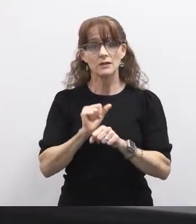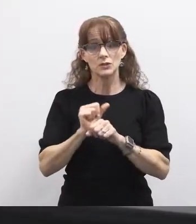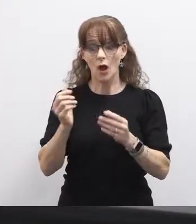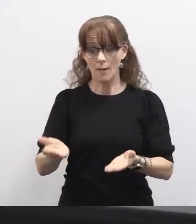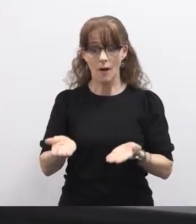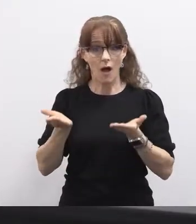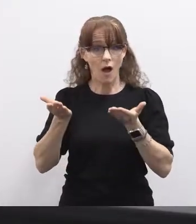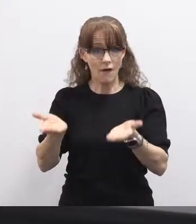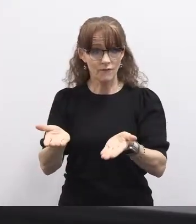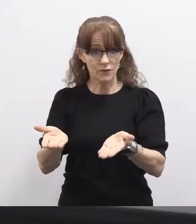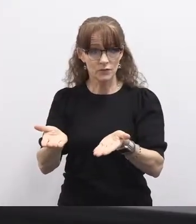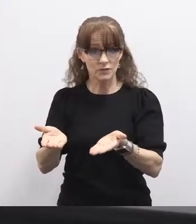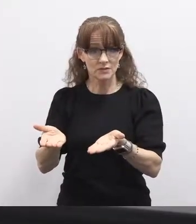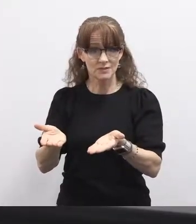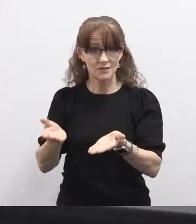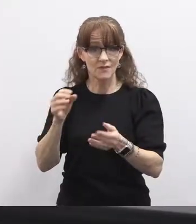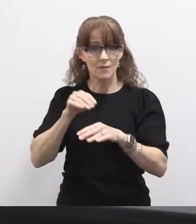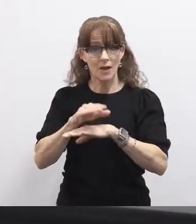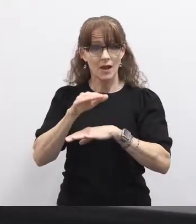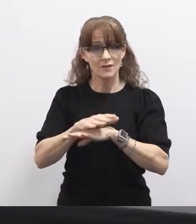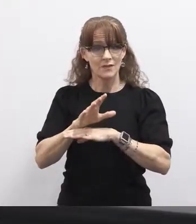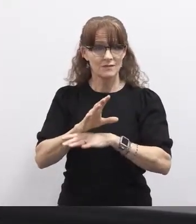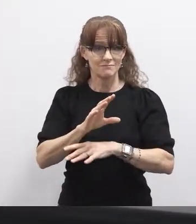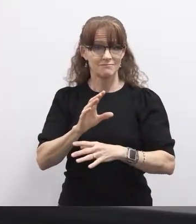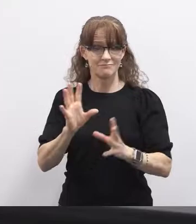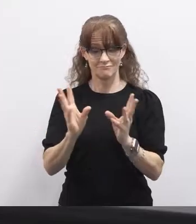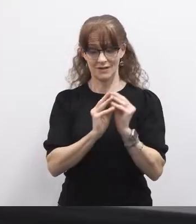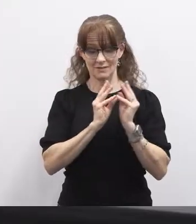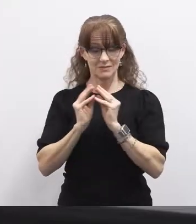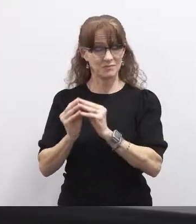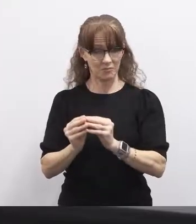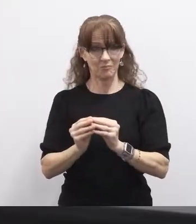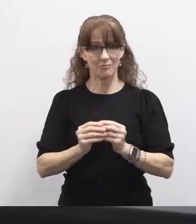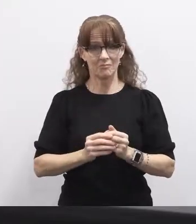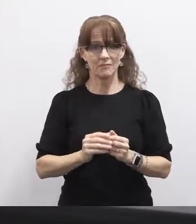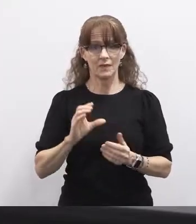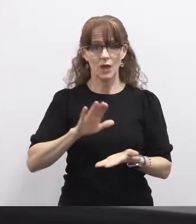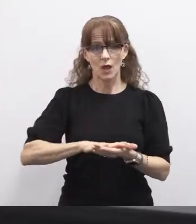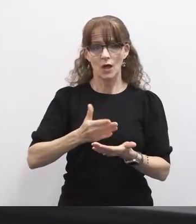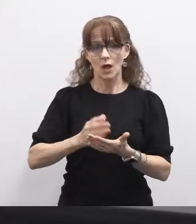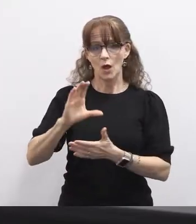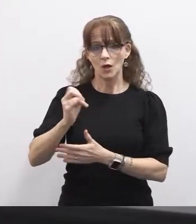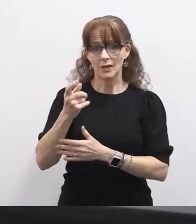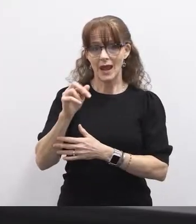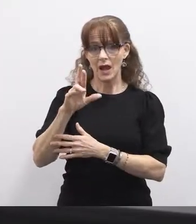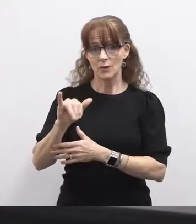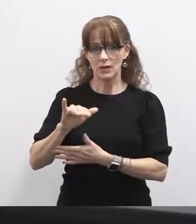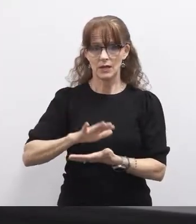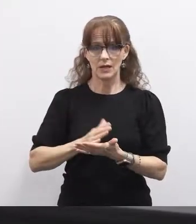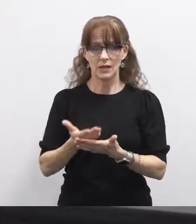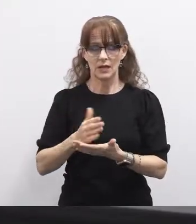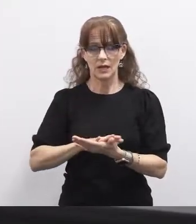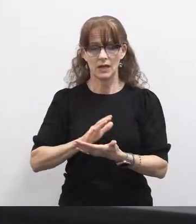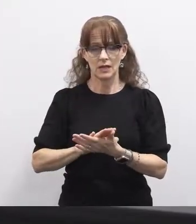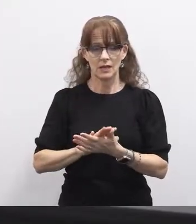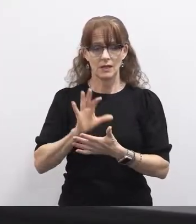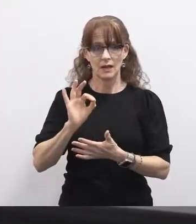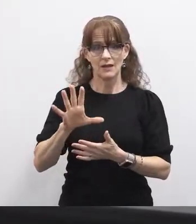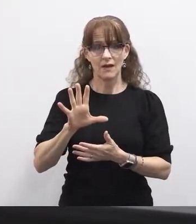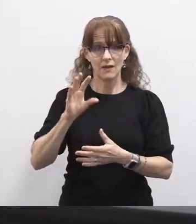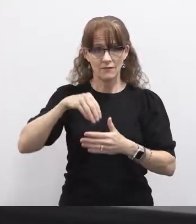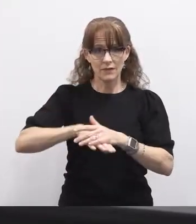offers from the advisory board mixers. In culinary, 9 of our students entered